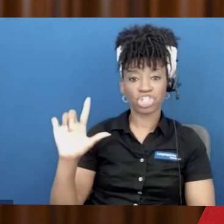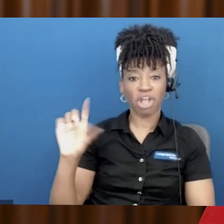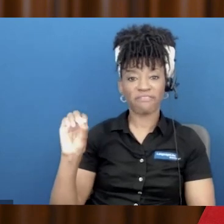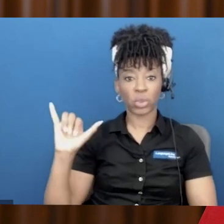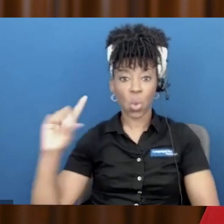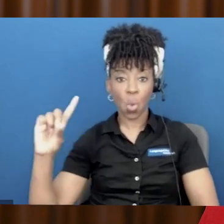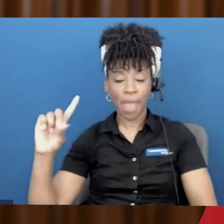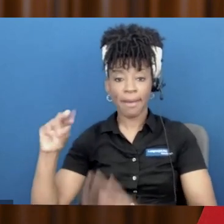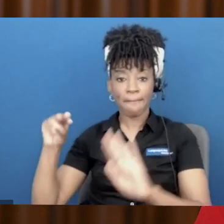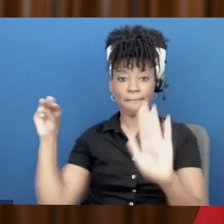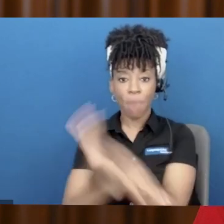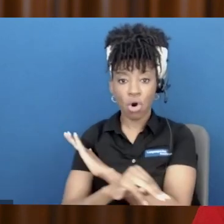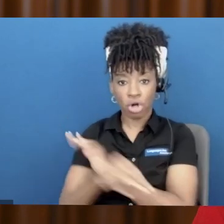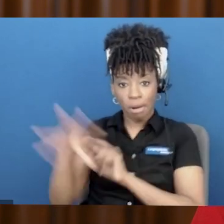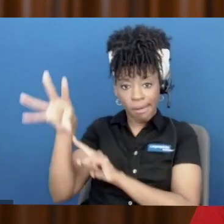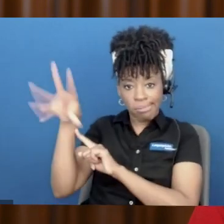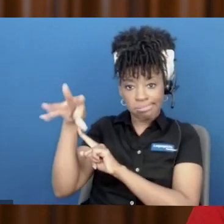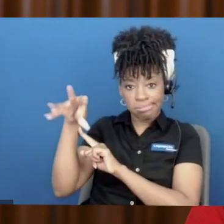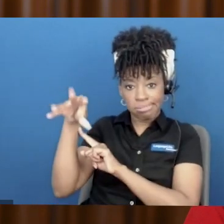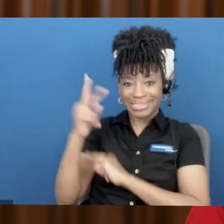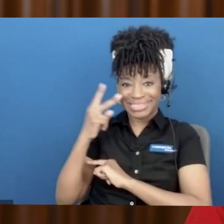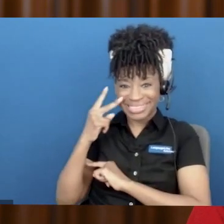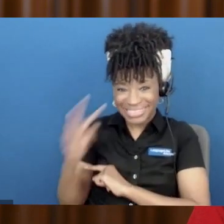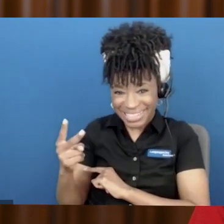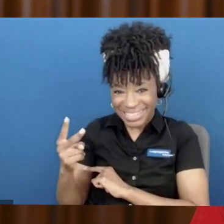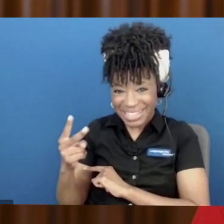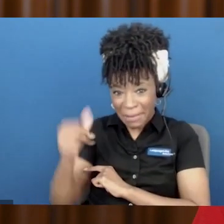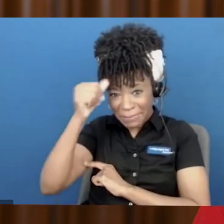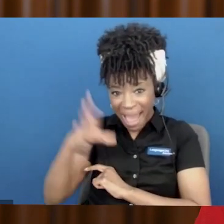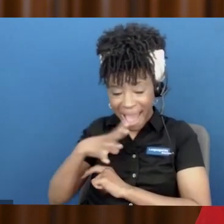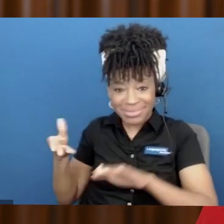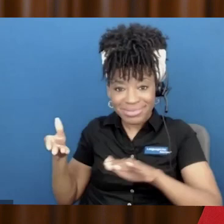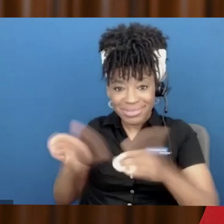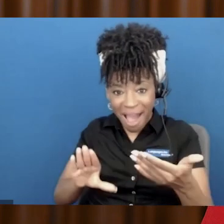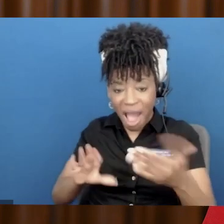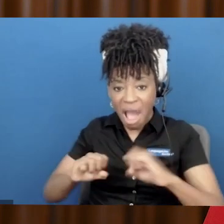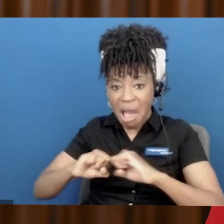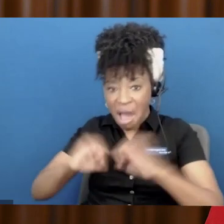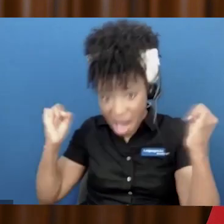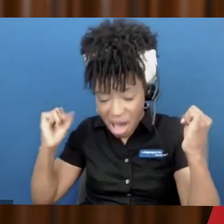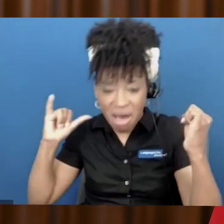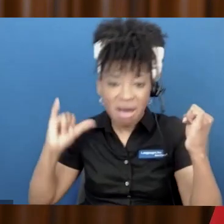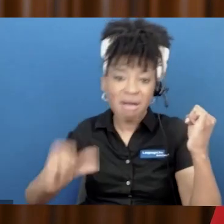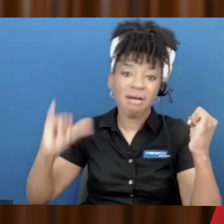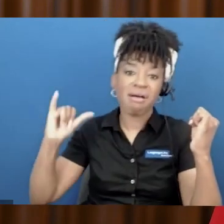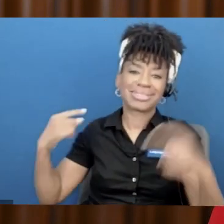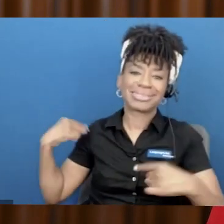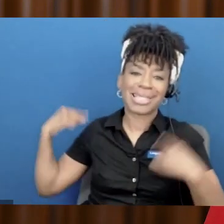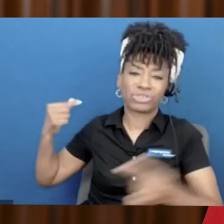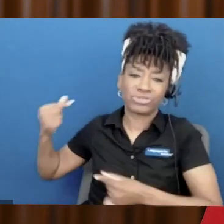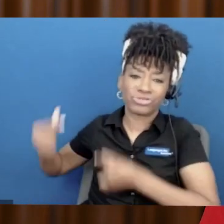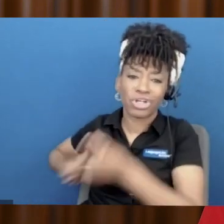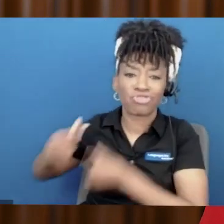in horrible and vivid detail, put a bright spotlight on a pandemic that has afflicted this country for